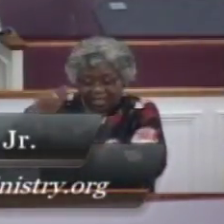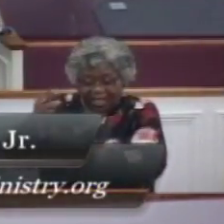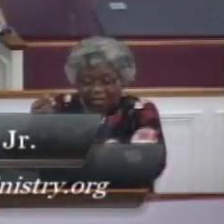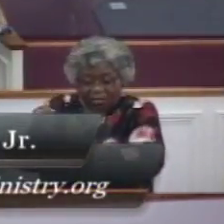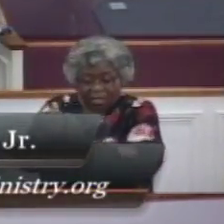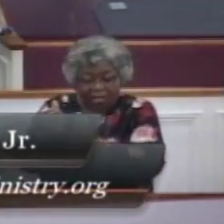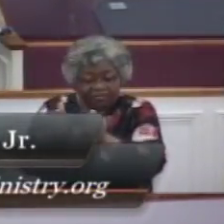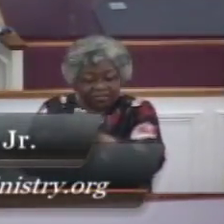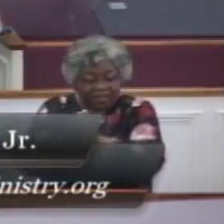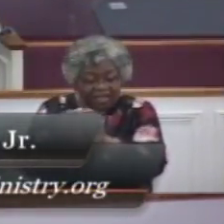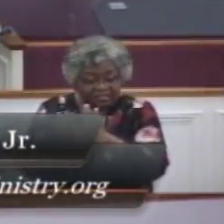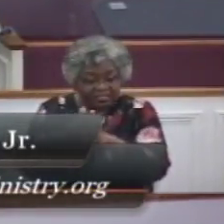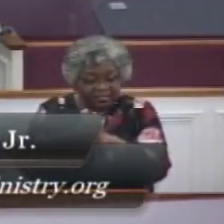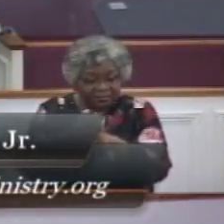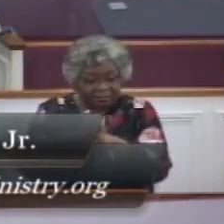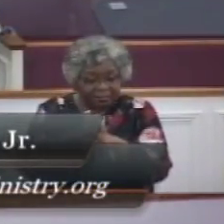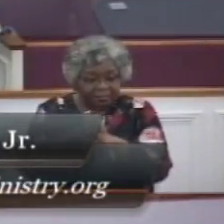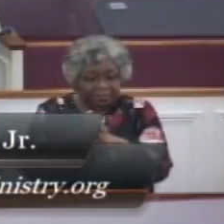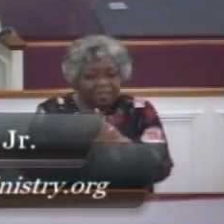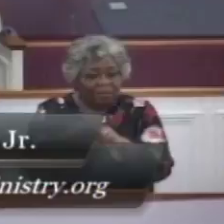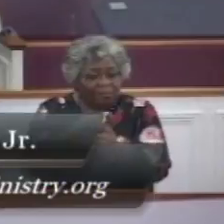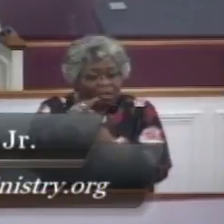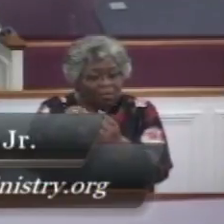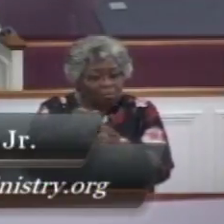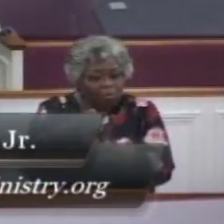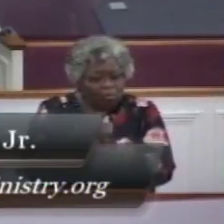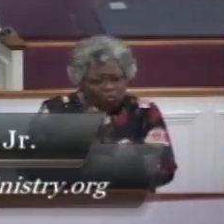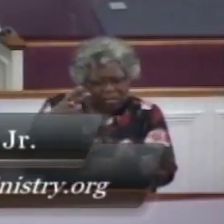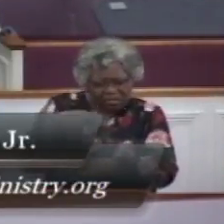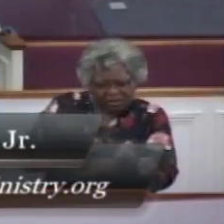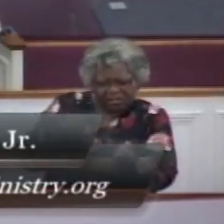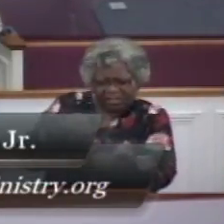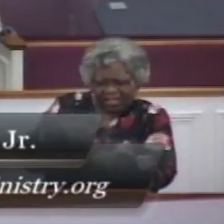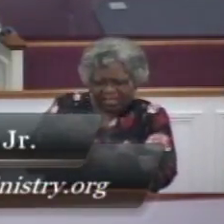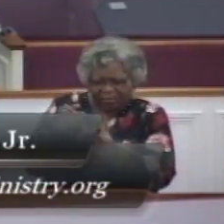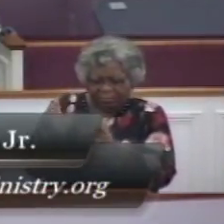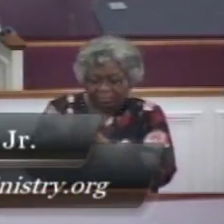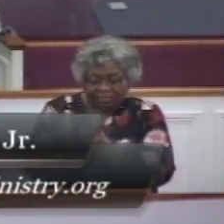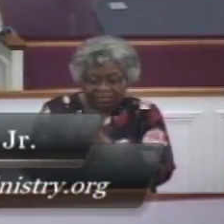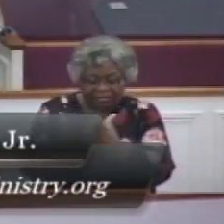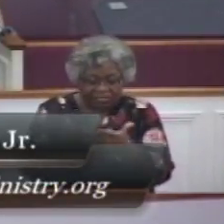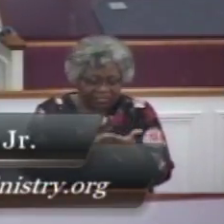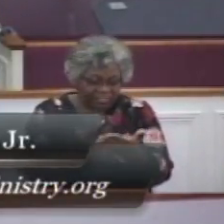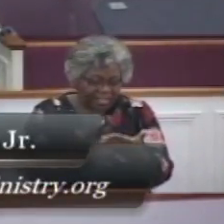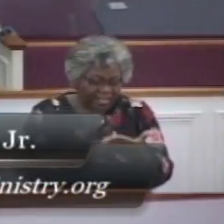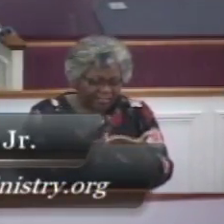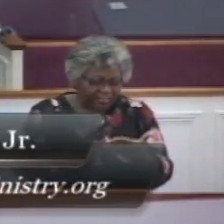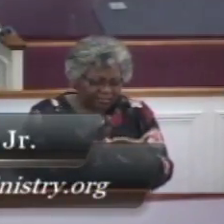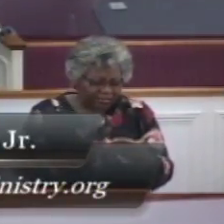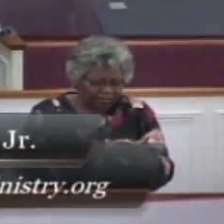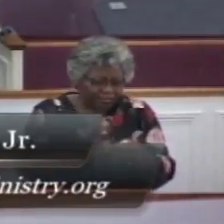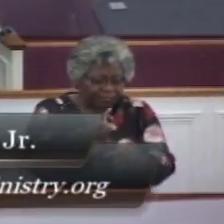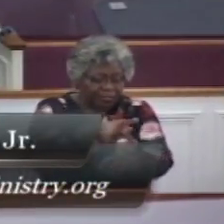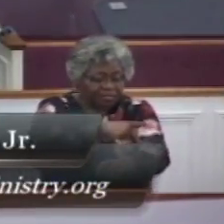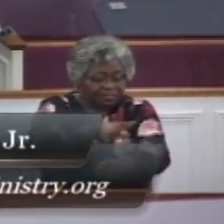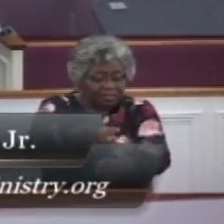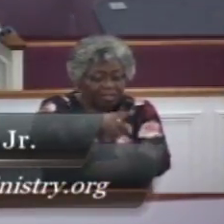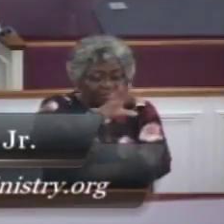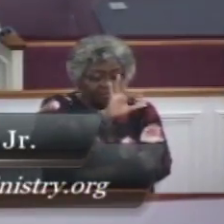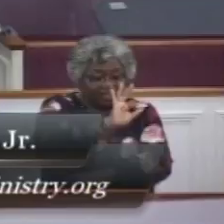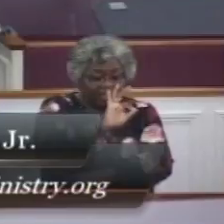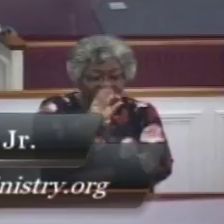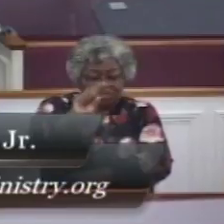closet. Now, when we take a look at the text, Psalms